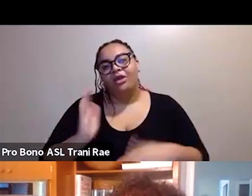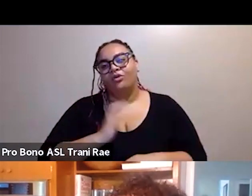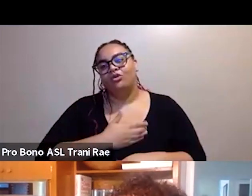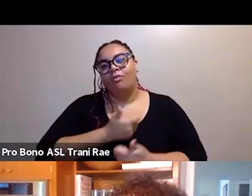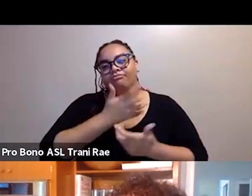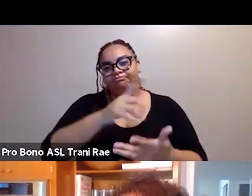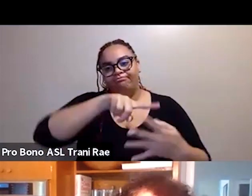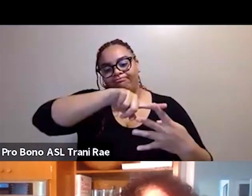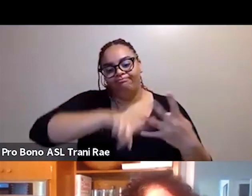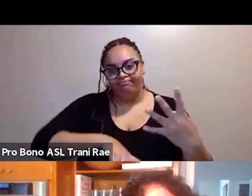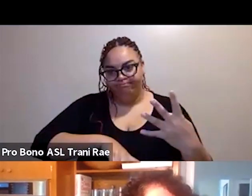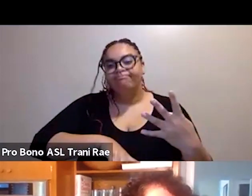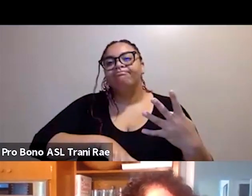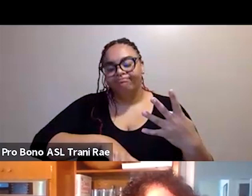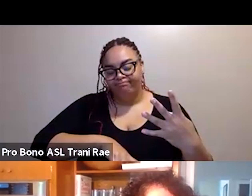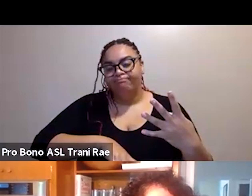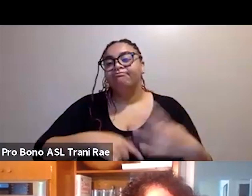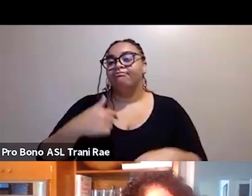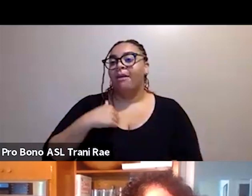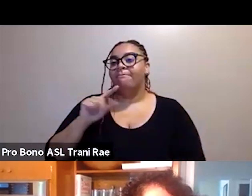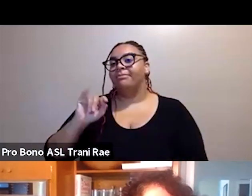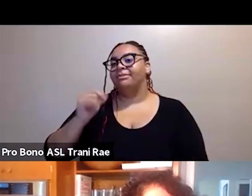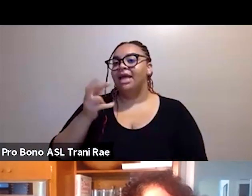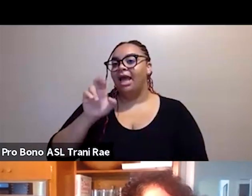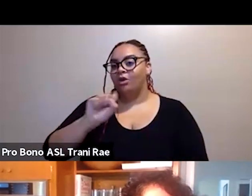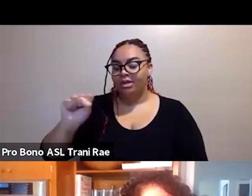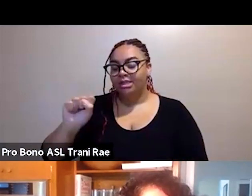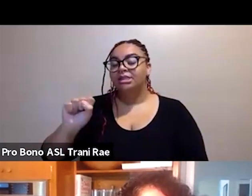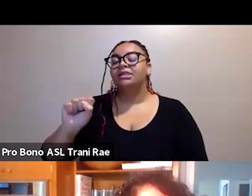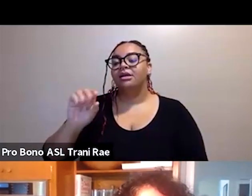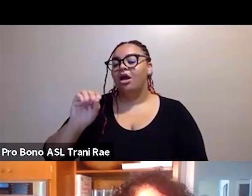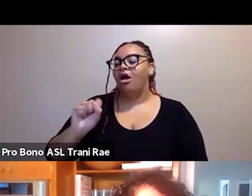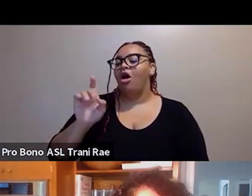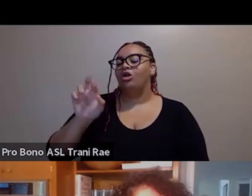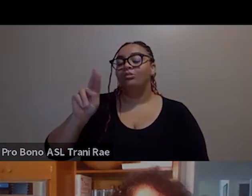Karina, Leslie, and Eileen. I'm Tigress Osborne. Thank you for joining us for the NAAFA Webinar Series.